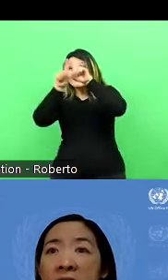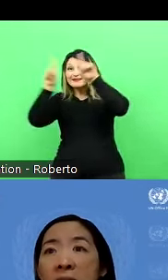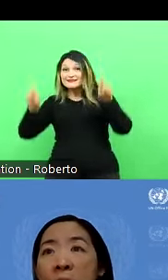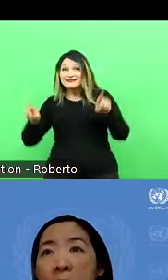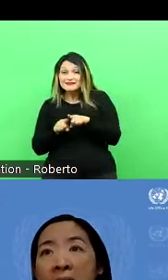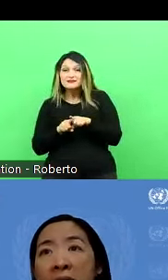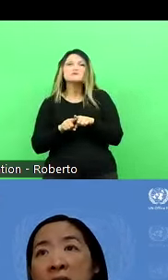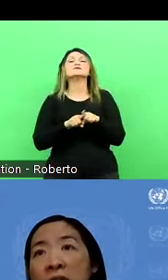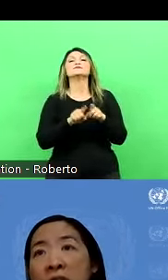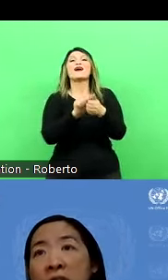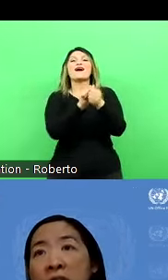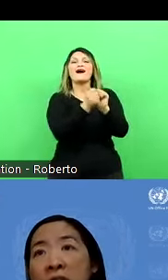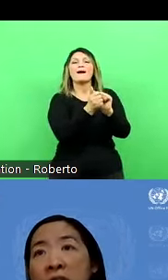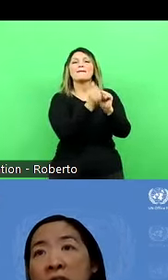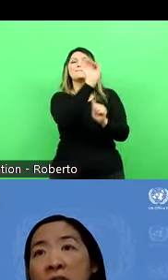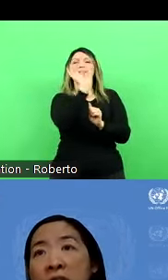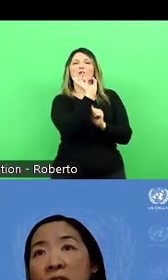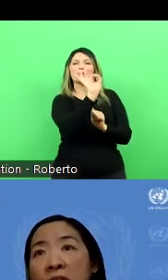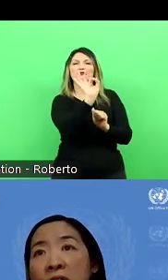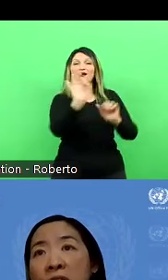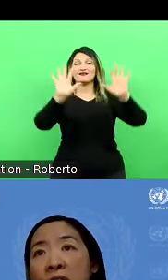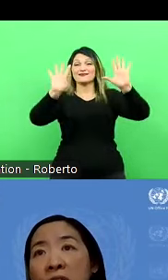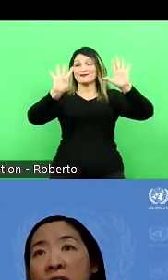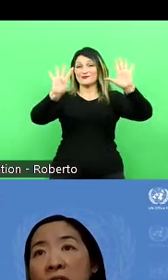of the cities comparing across.